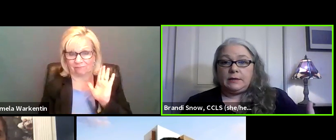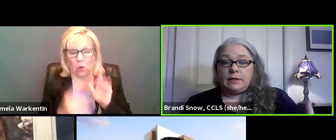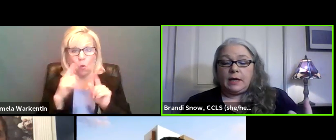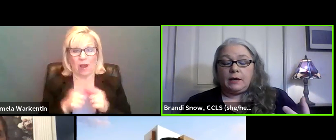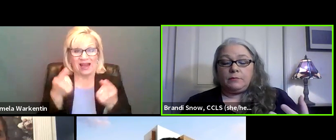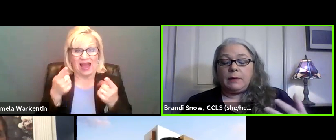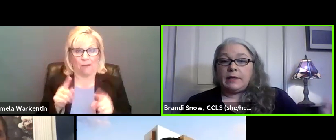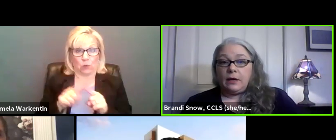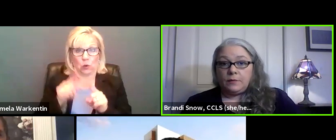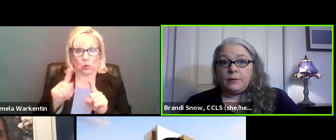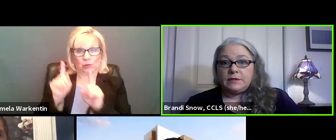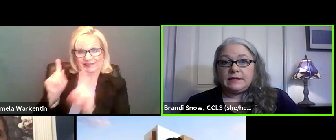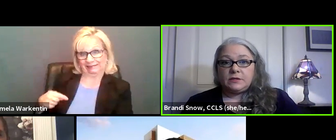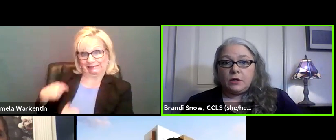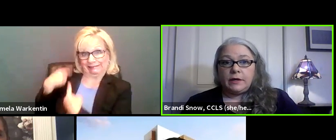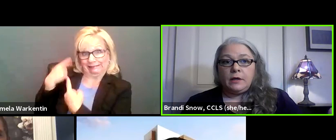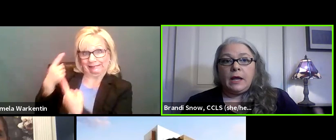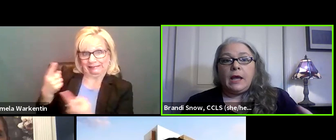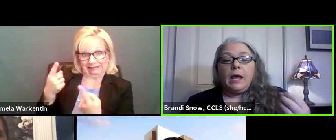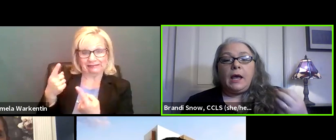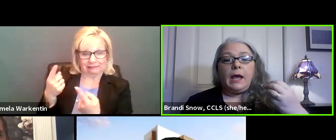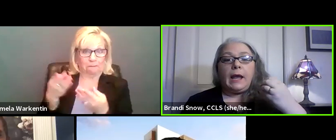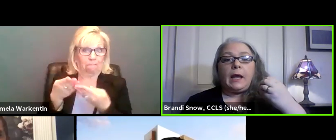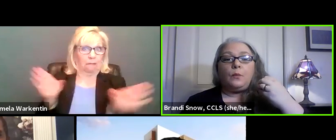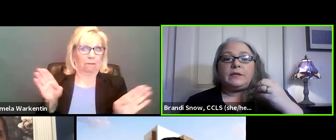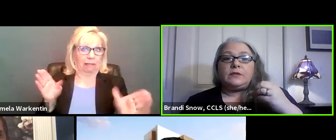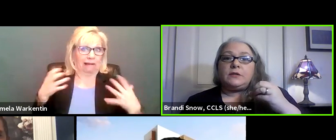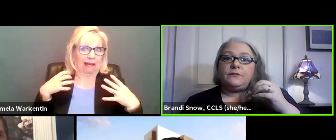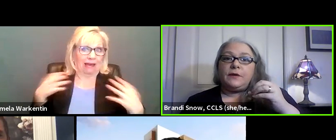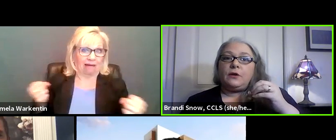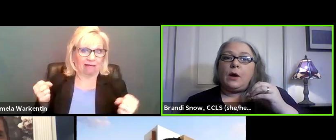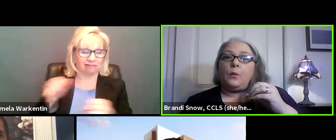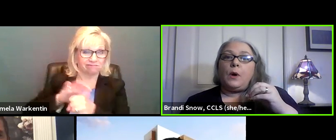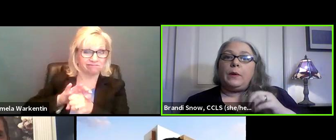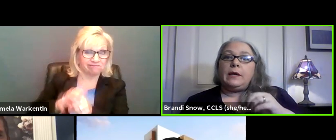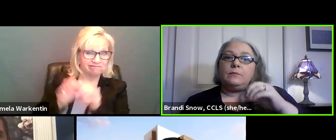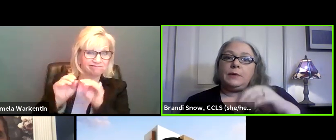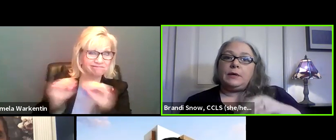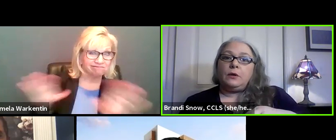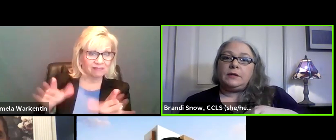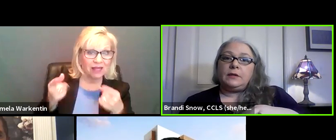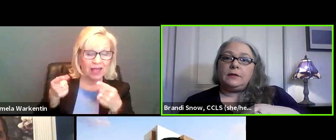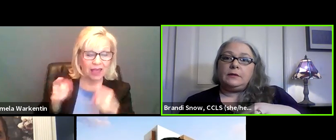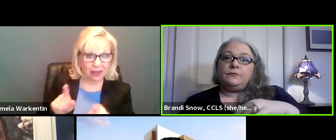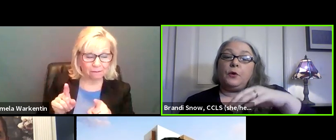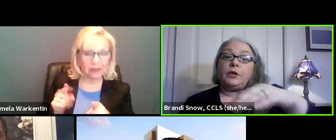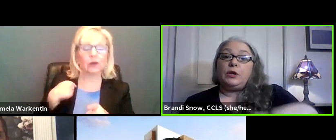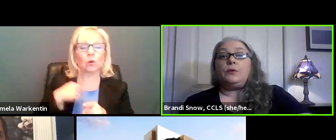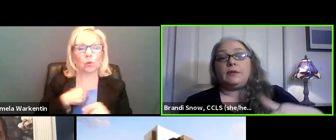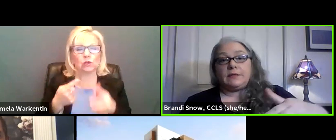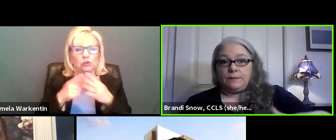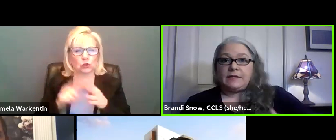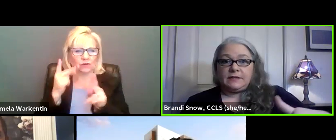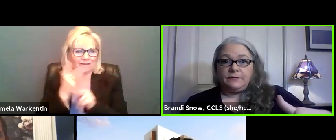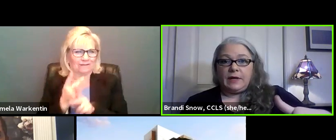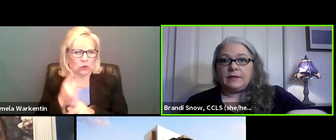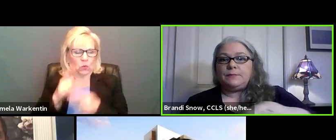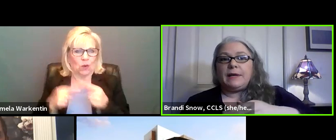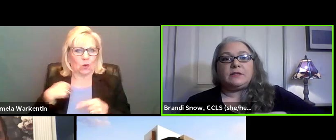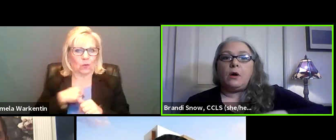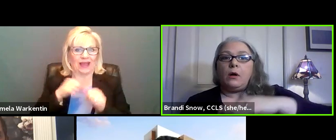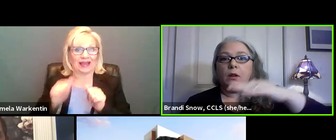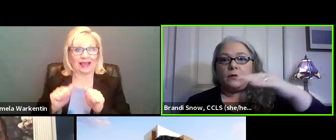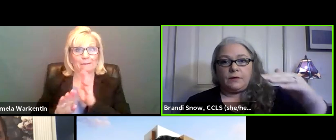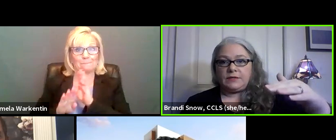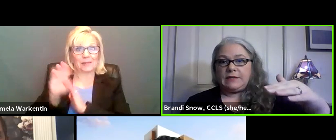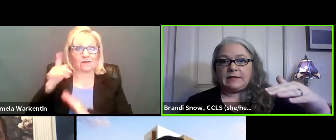since the public health emergency started. And we start to figure out what we can build for you that's the best defense